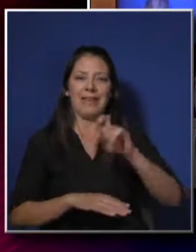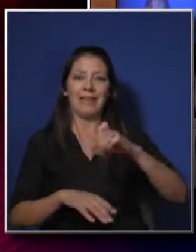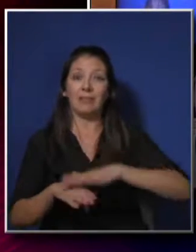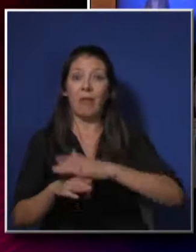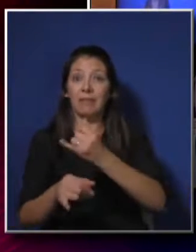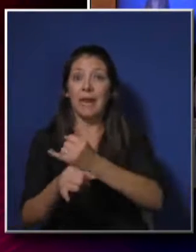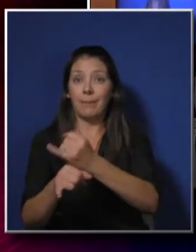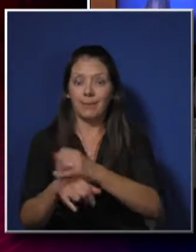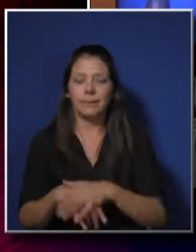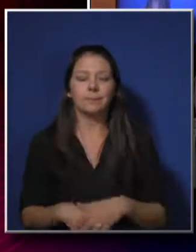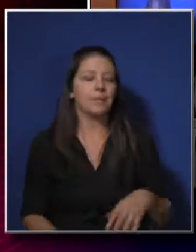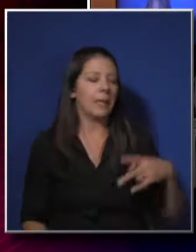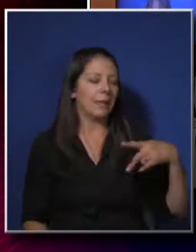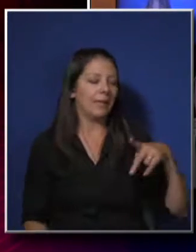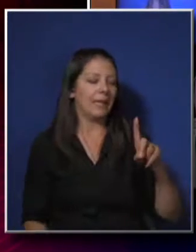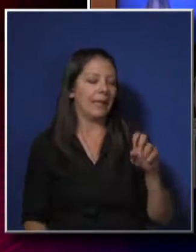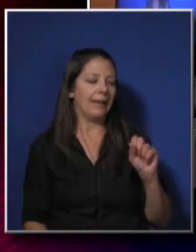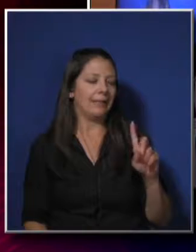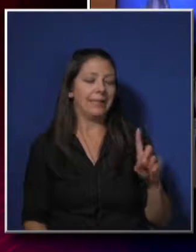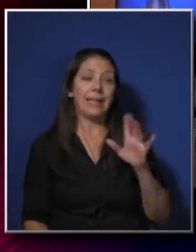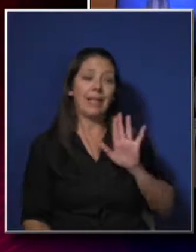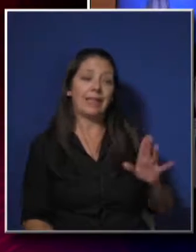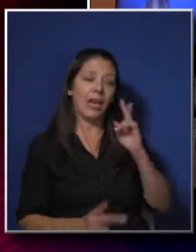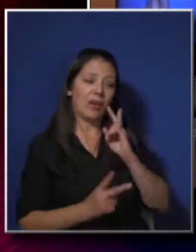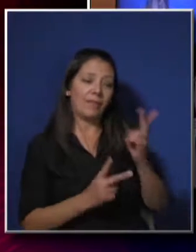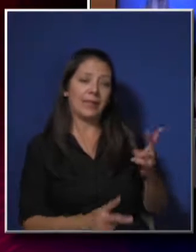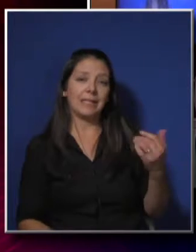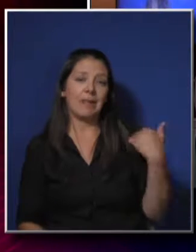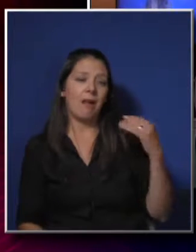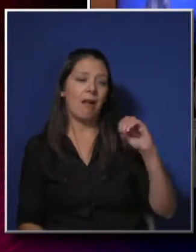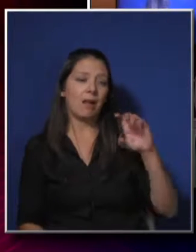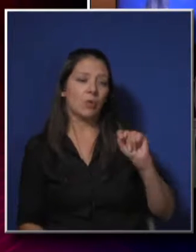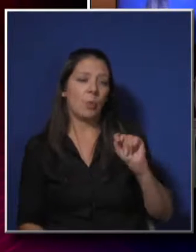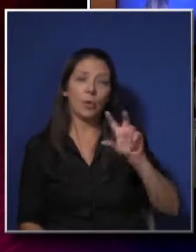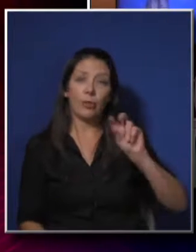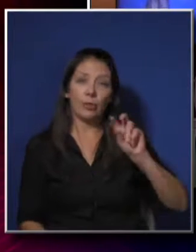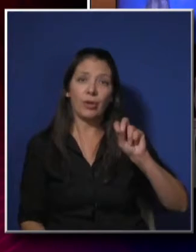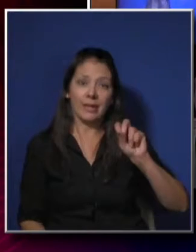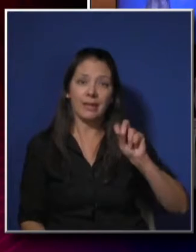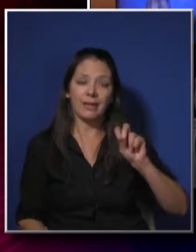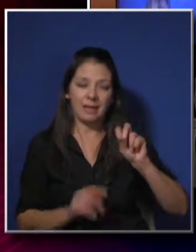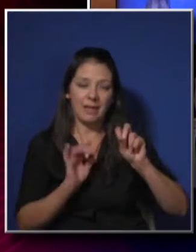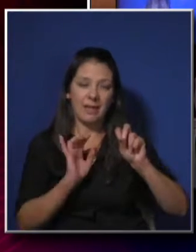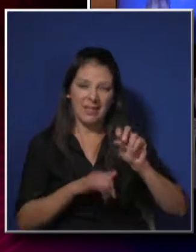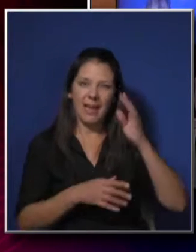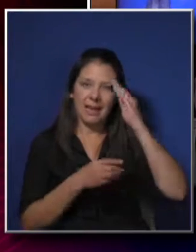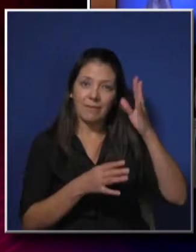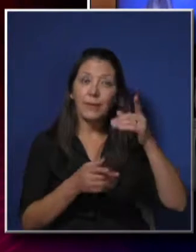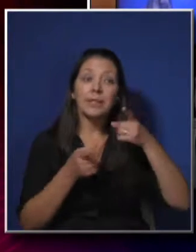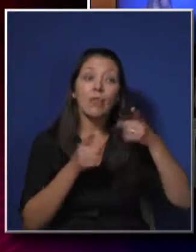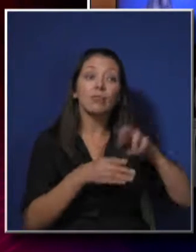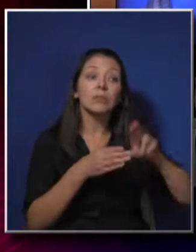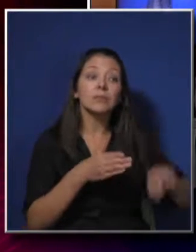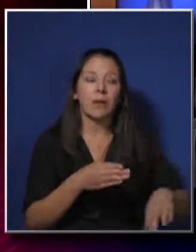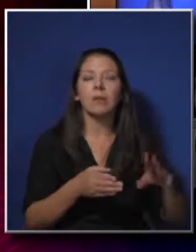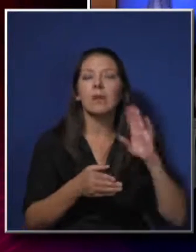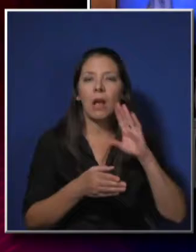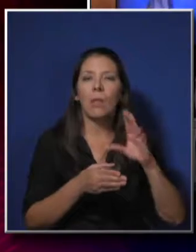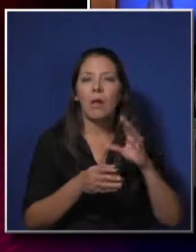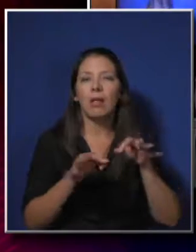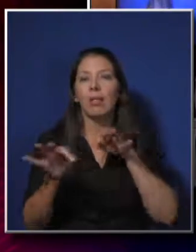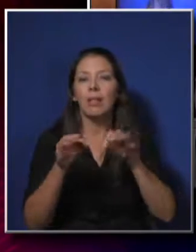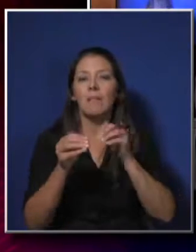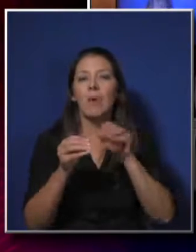PDSD had their site visit on the 30th of October, and I will share that information with you in January. We have not received